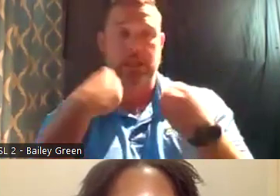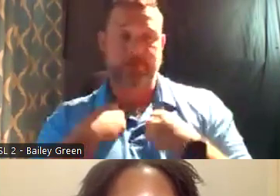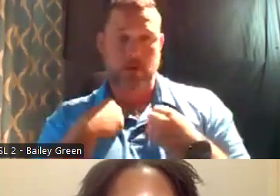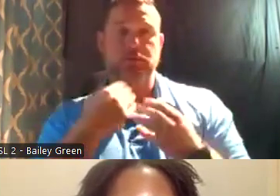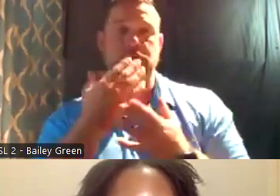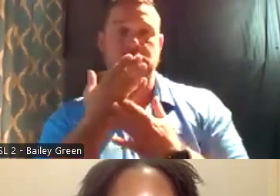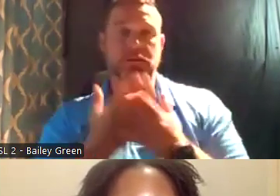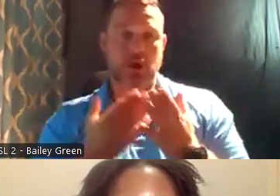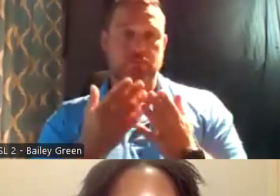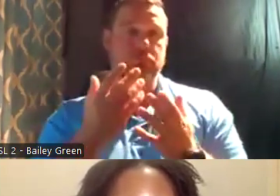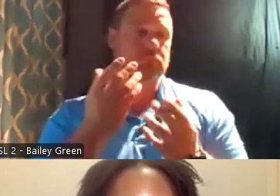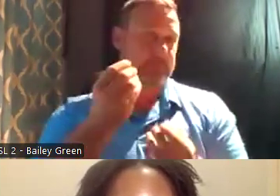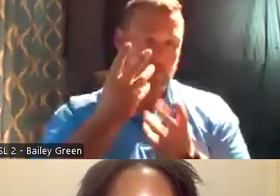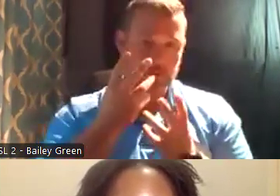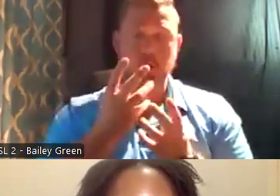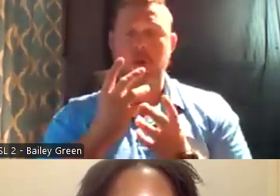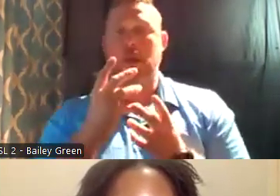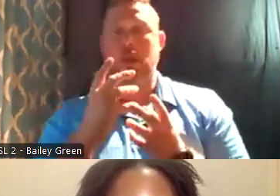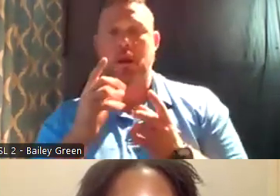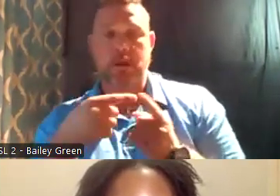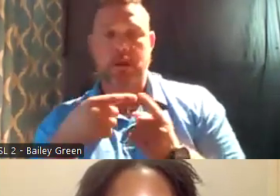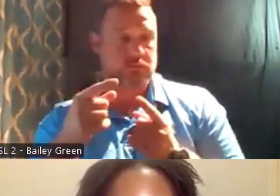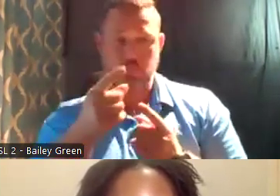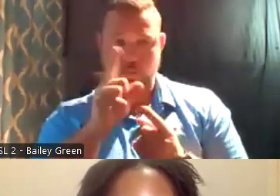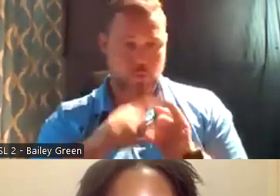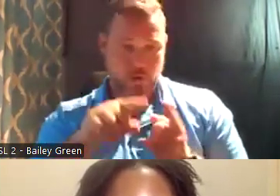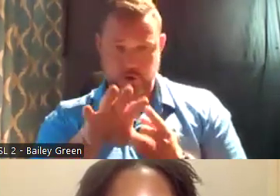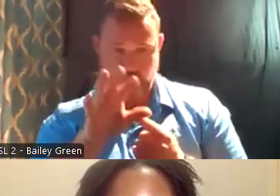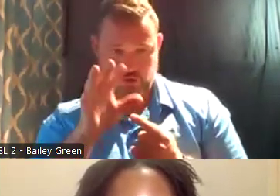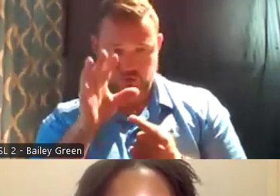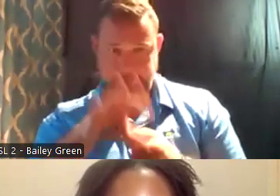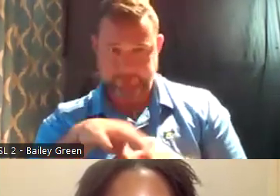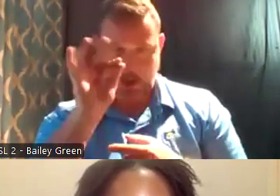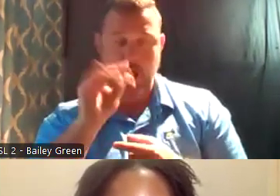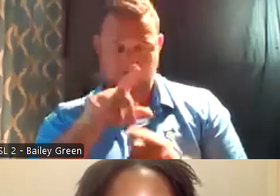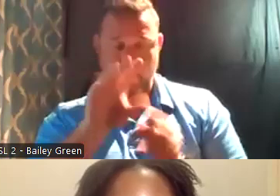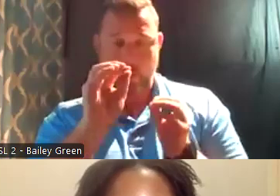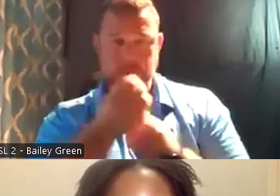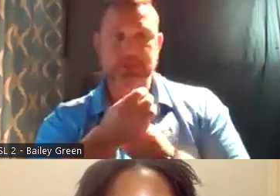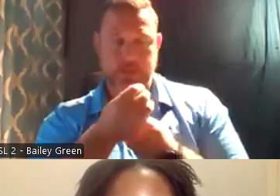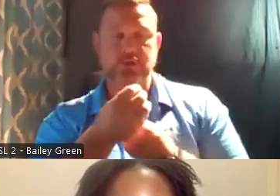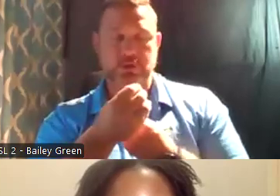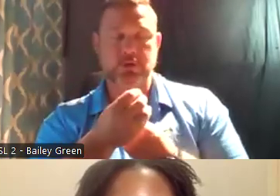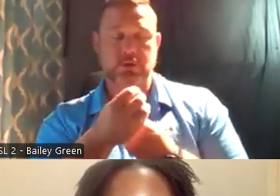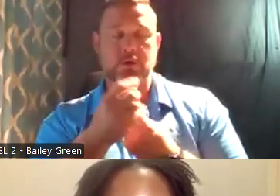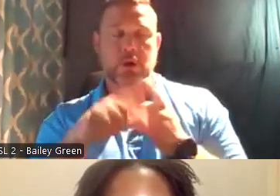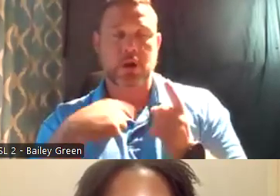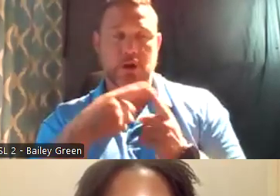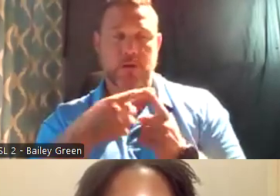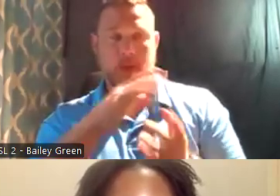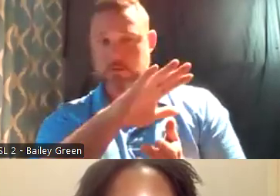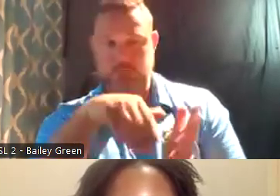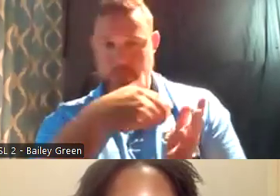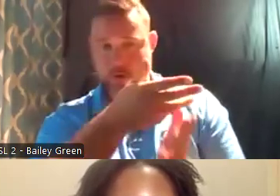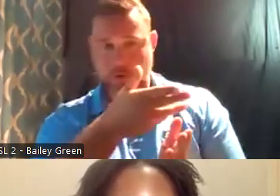an inside scoop on the findings that your organization has made about all of